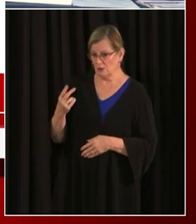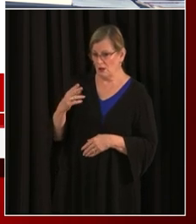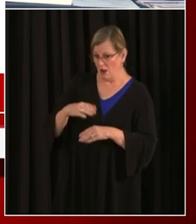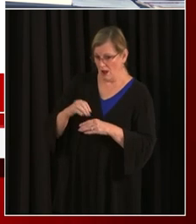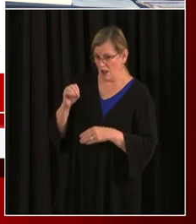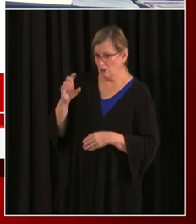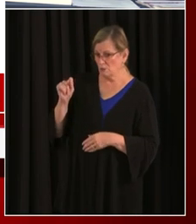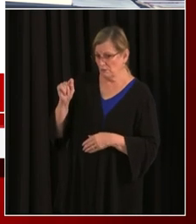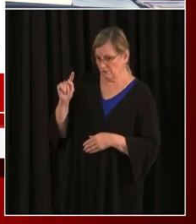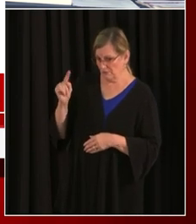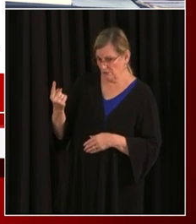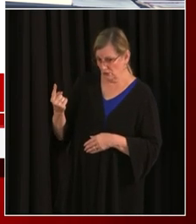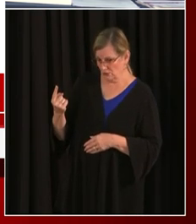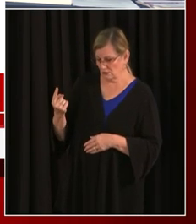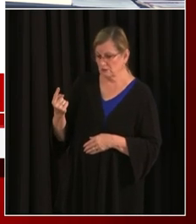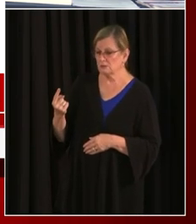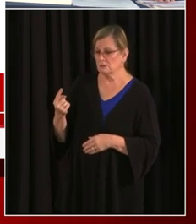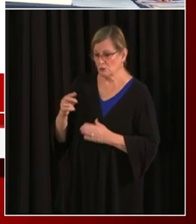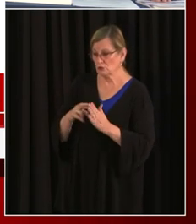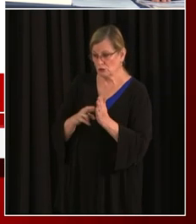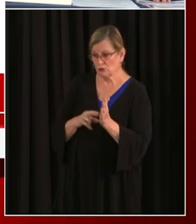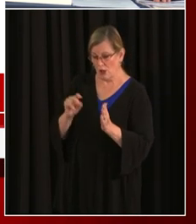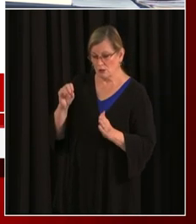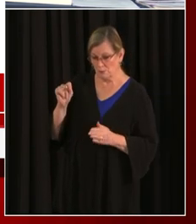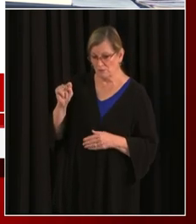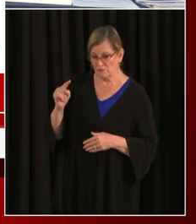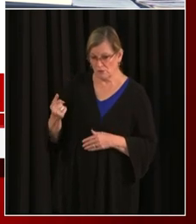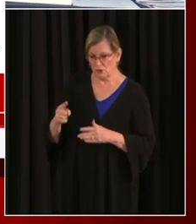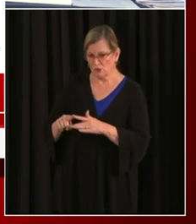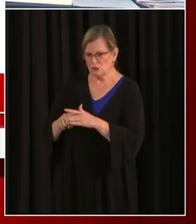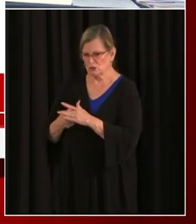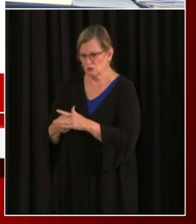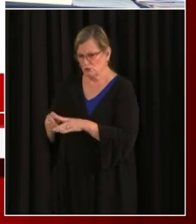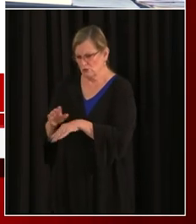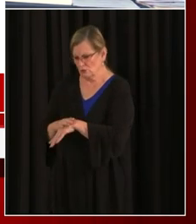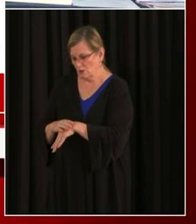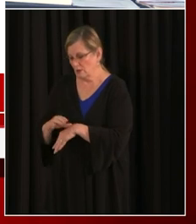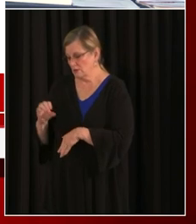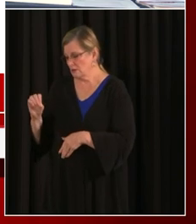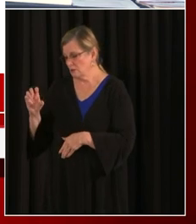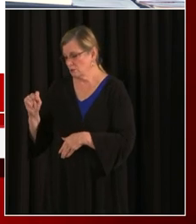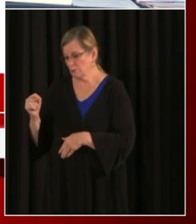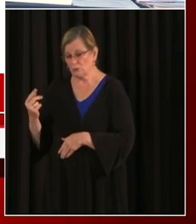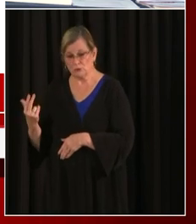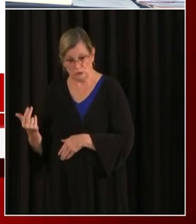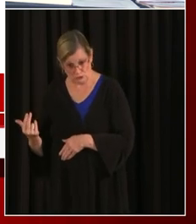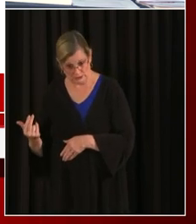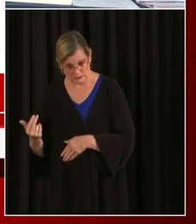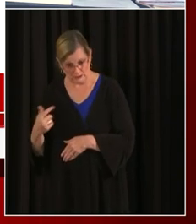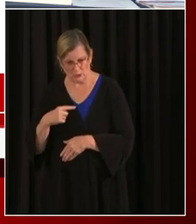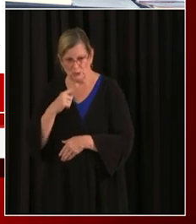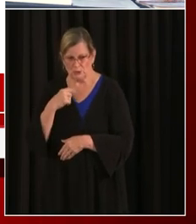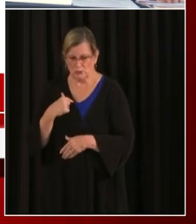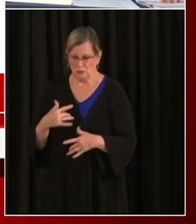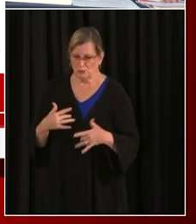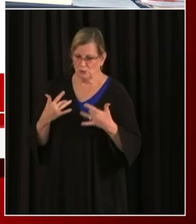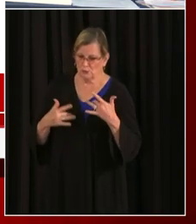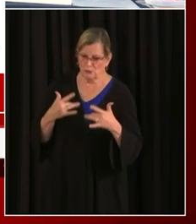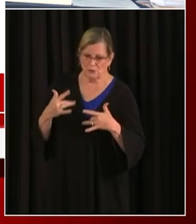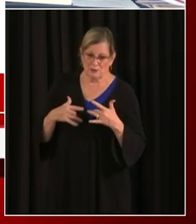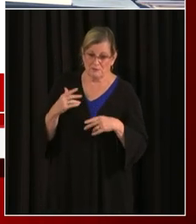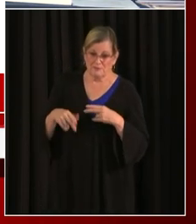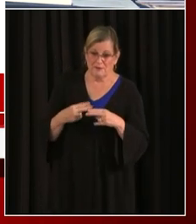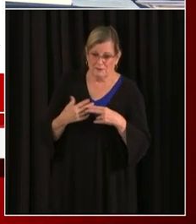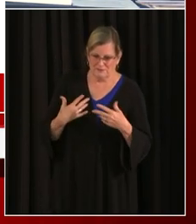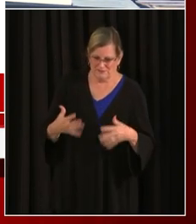October 1st. The programs will start on October 13th. And we're really excited about the bevy of classes that we are